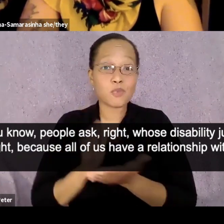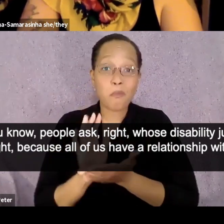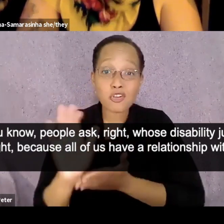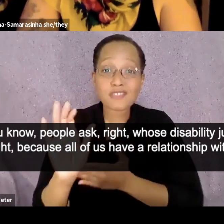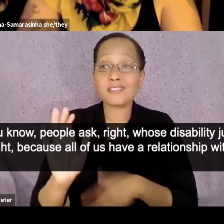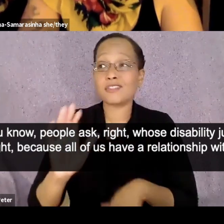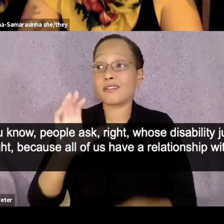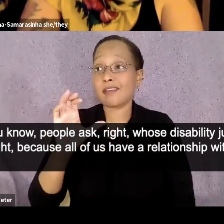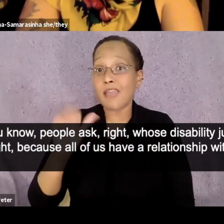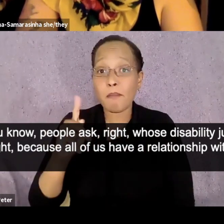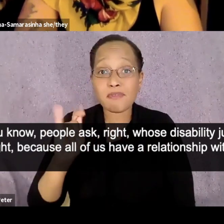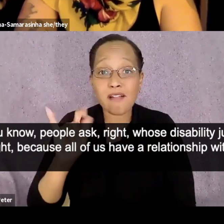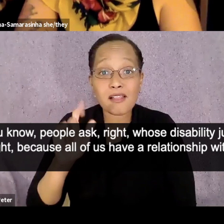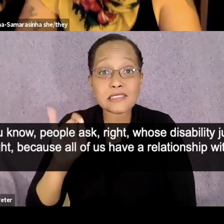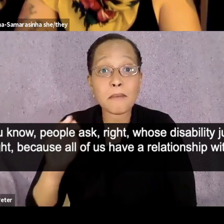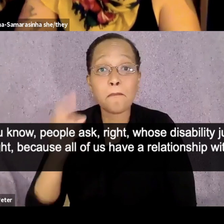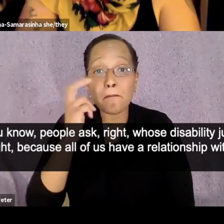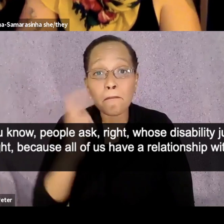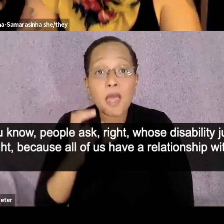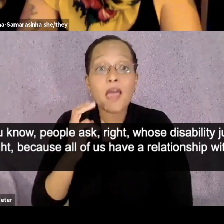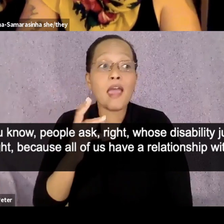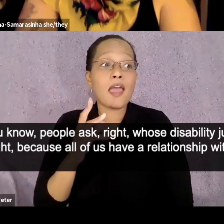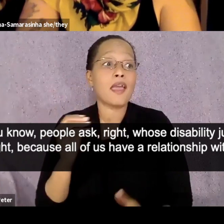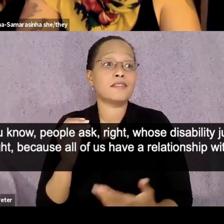and you know, our labor and, um,